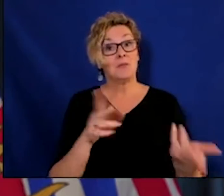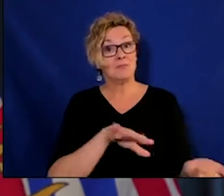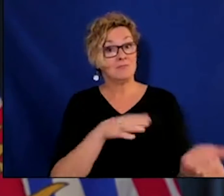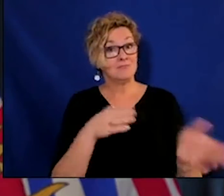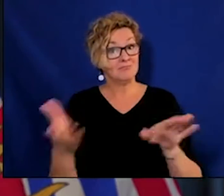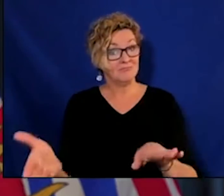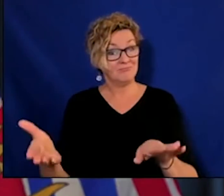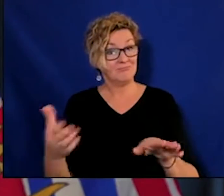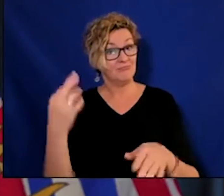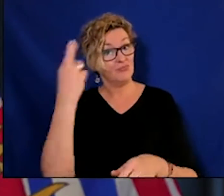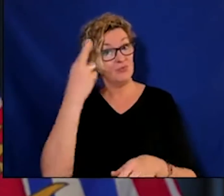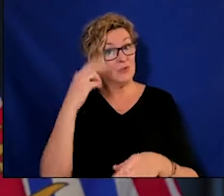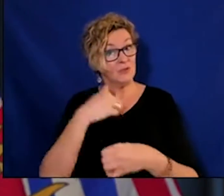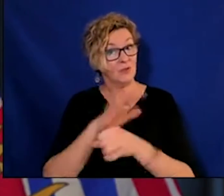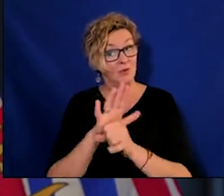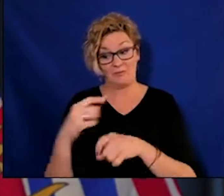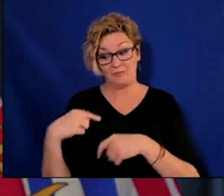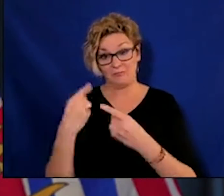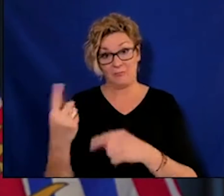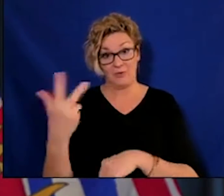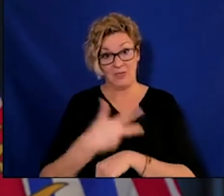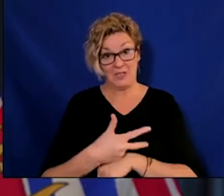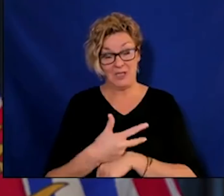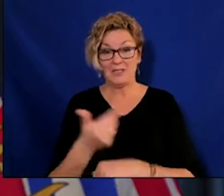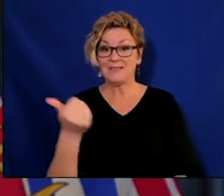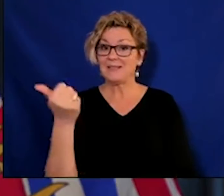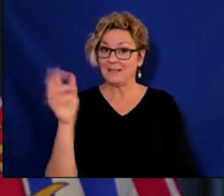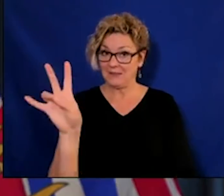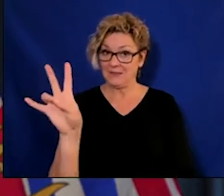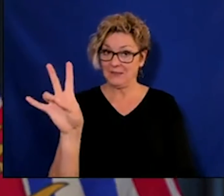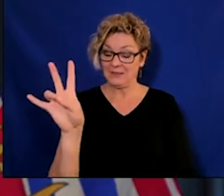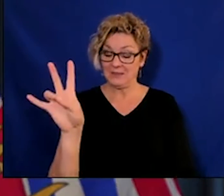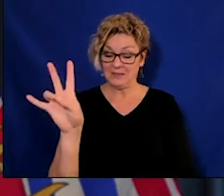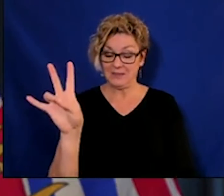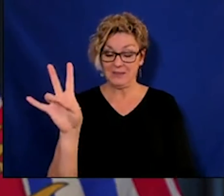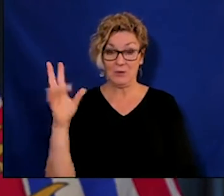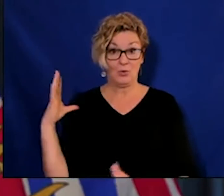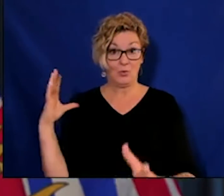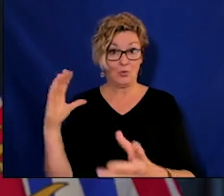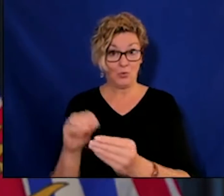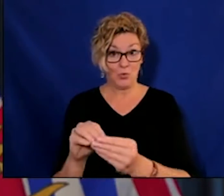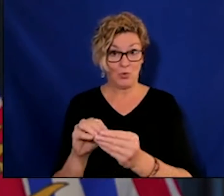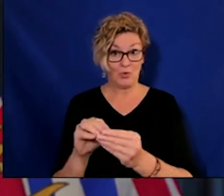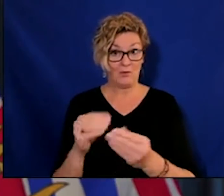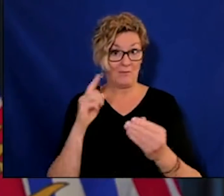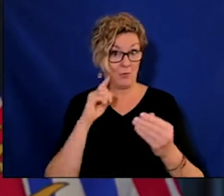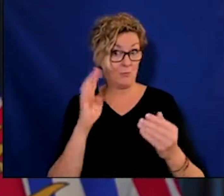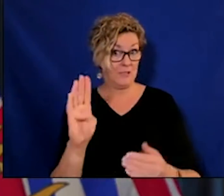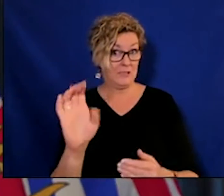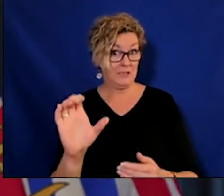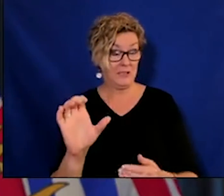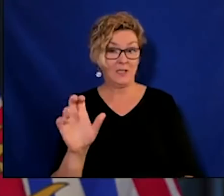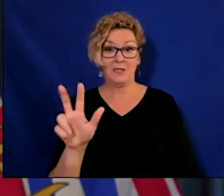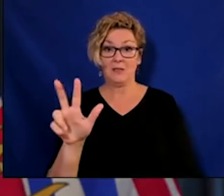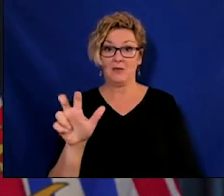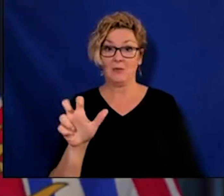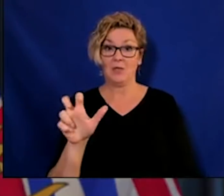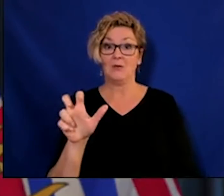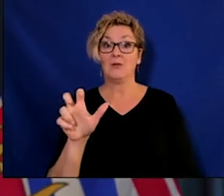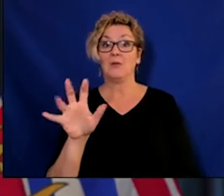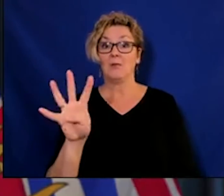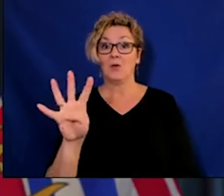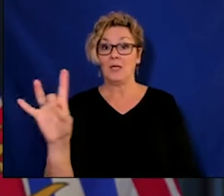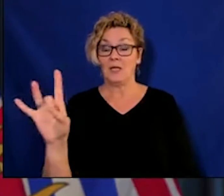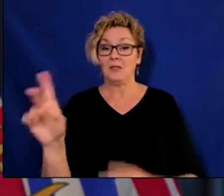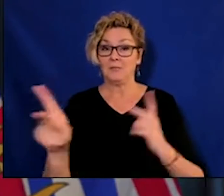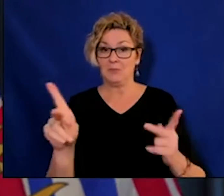The majority of these people were seniors and elders in long-term care, and we send our